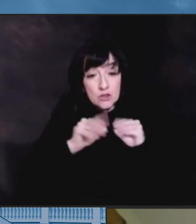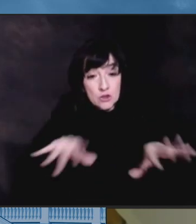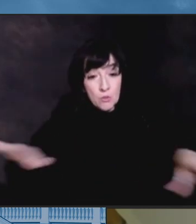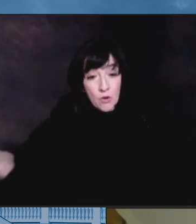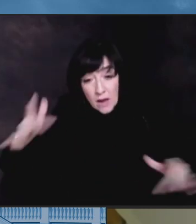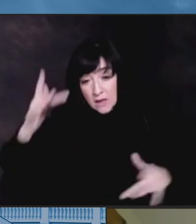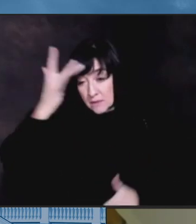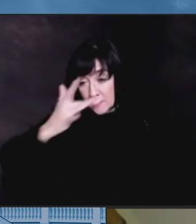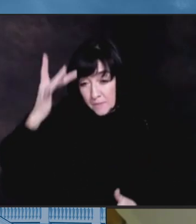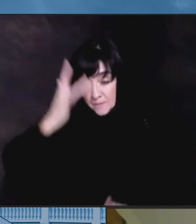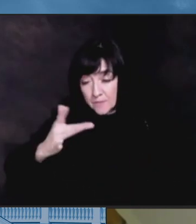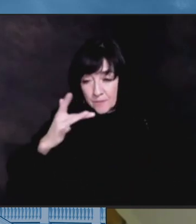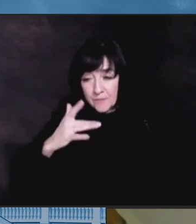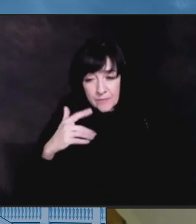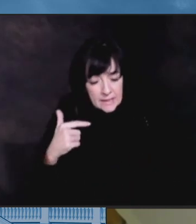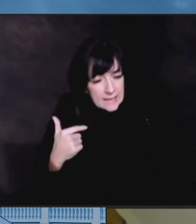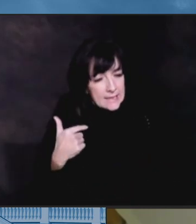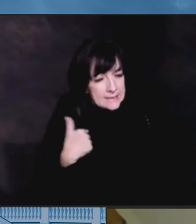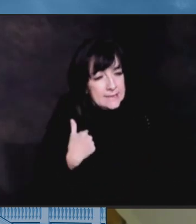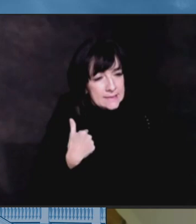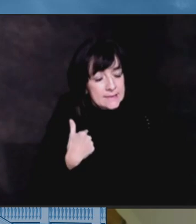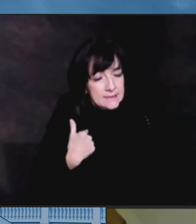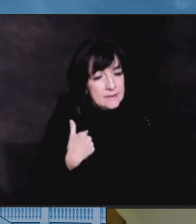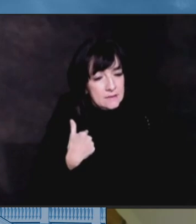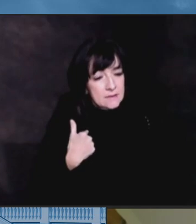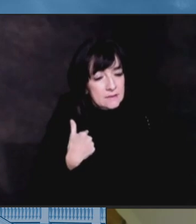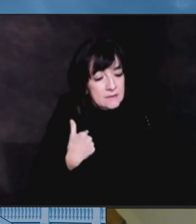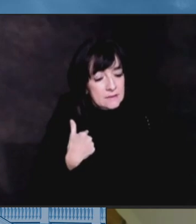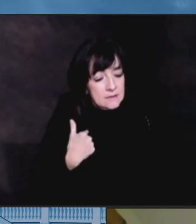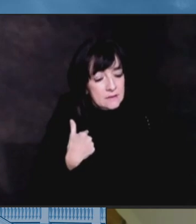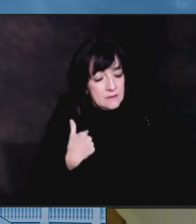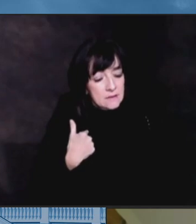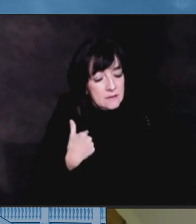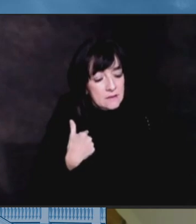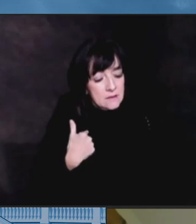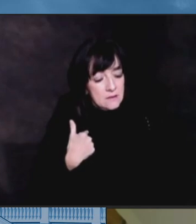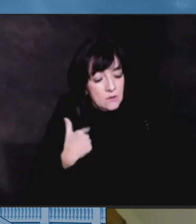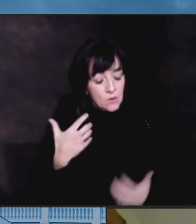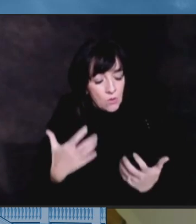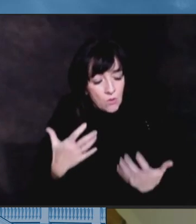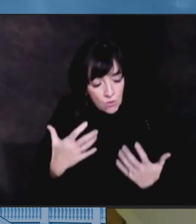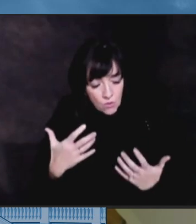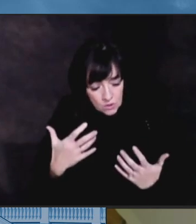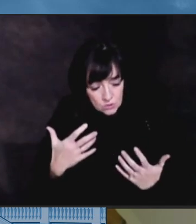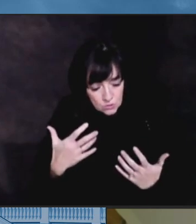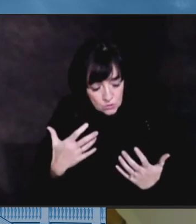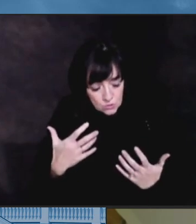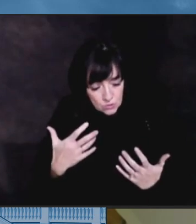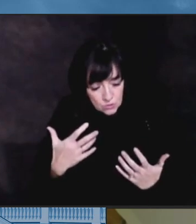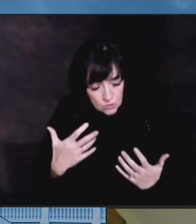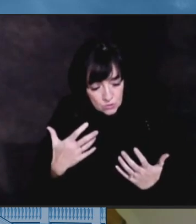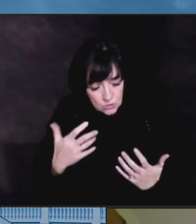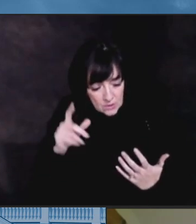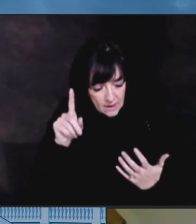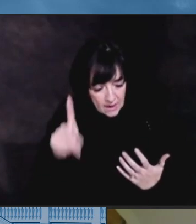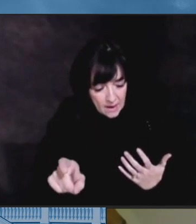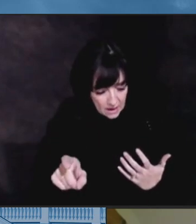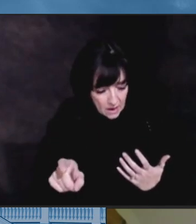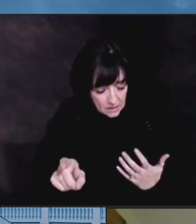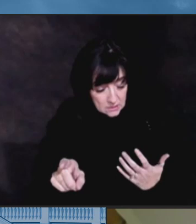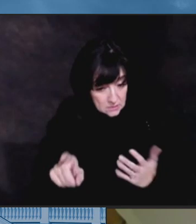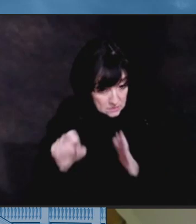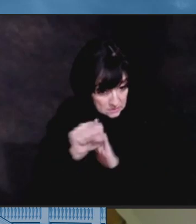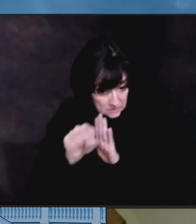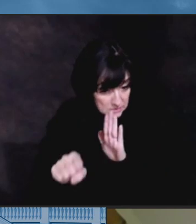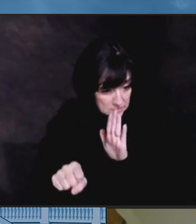opportunity this week to push back a little bit and ask whether or not the state